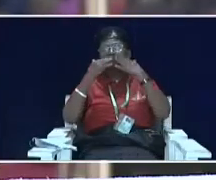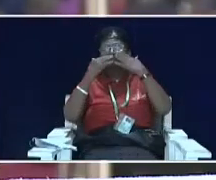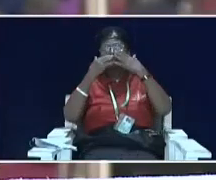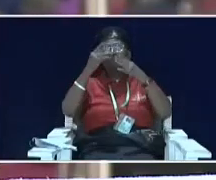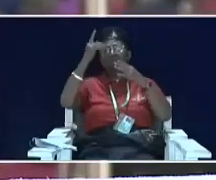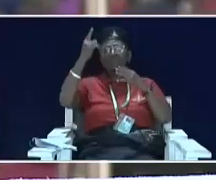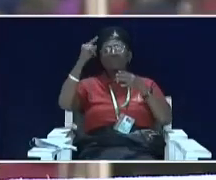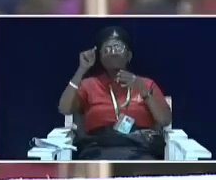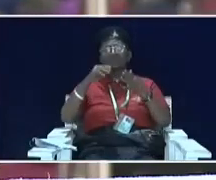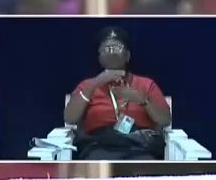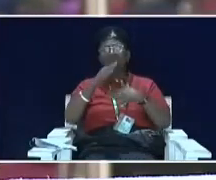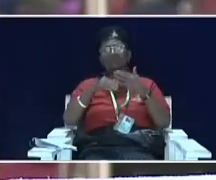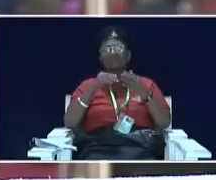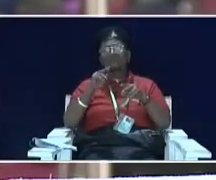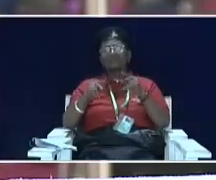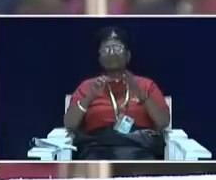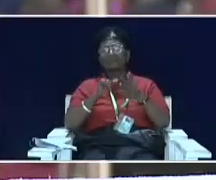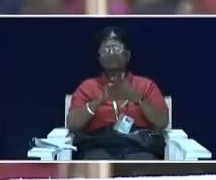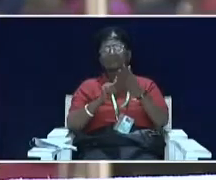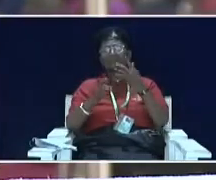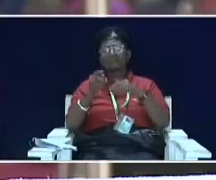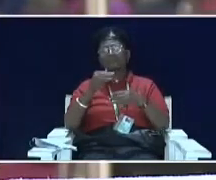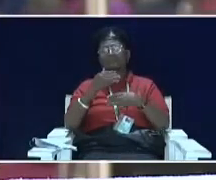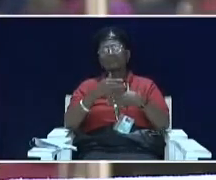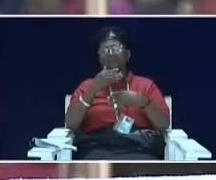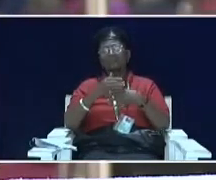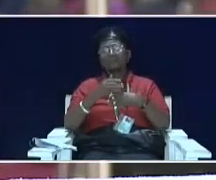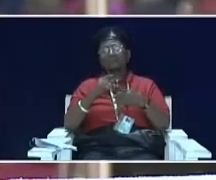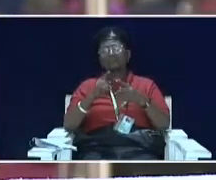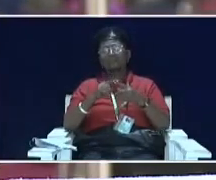people who have come forward tonight to surrender their life to you.